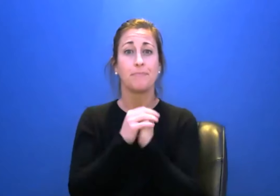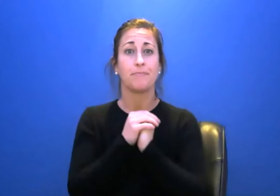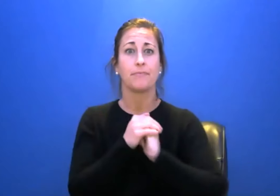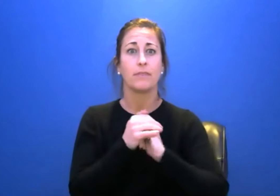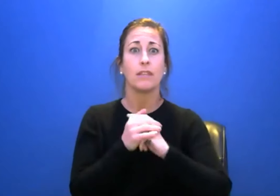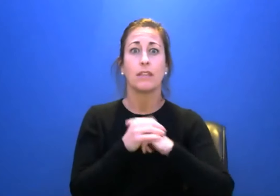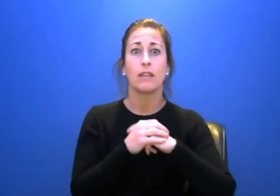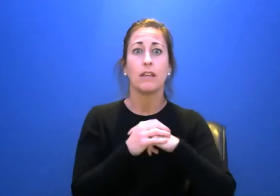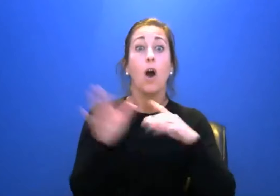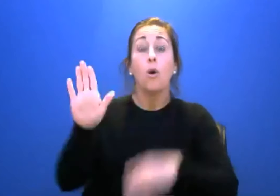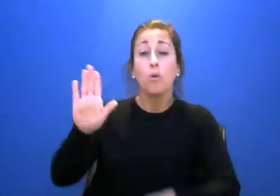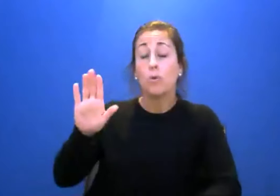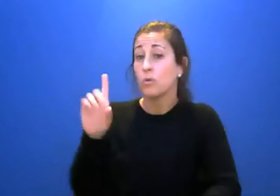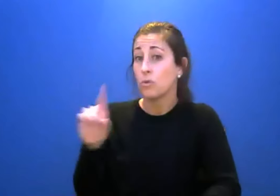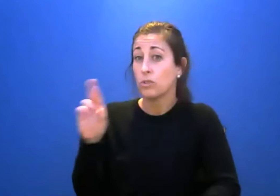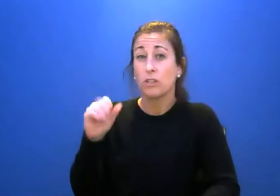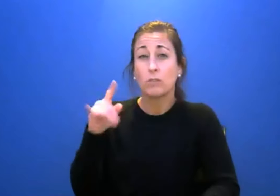quick announcement.